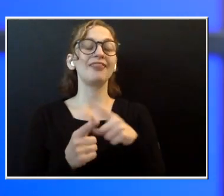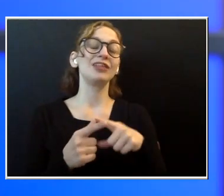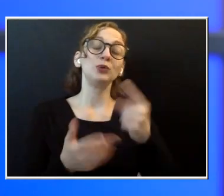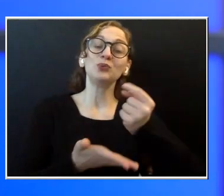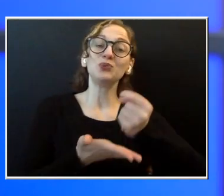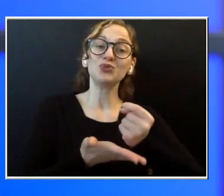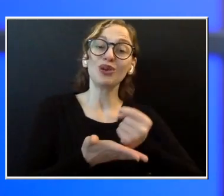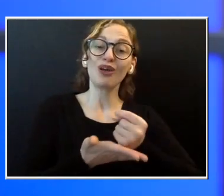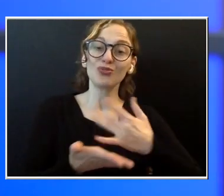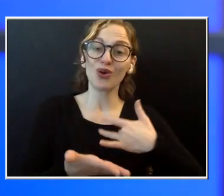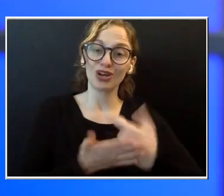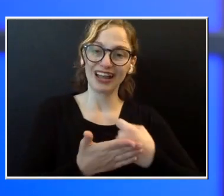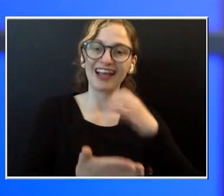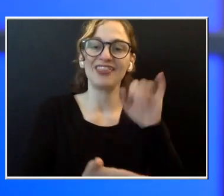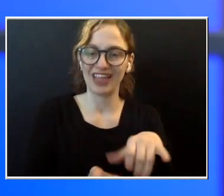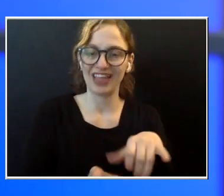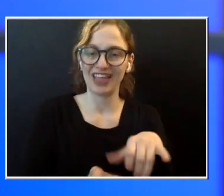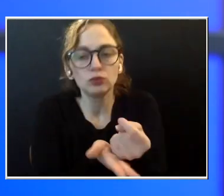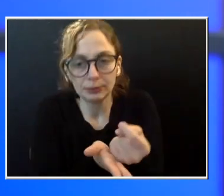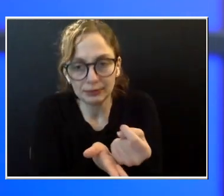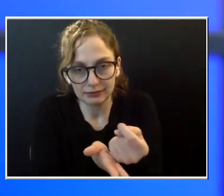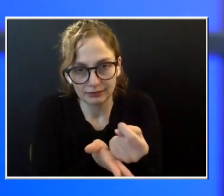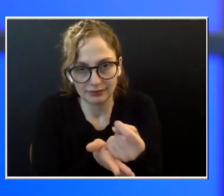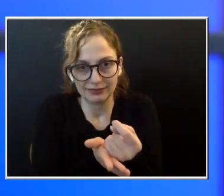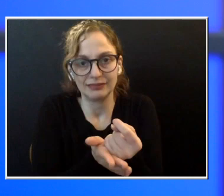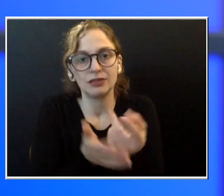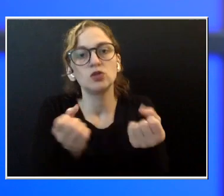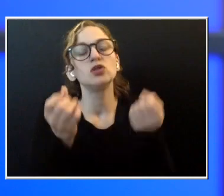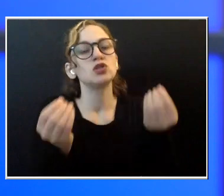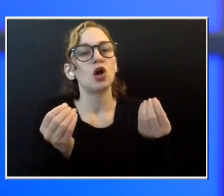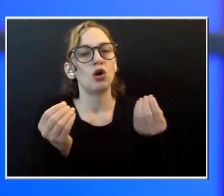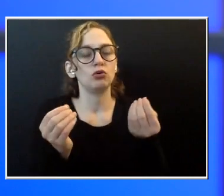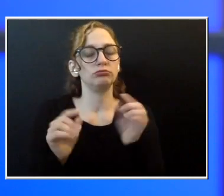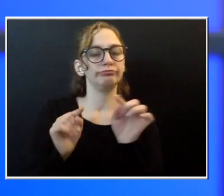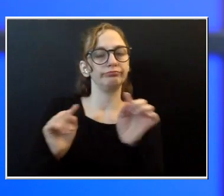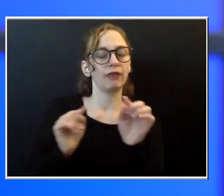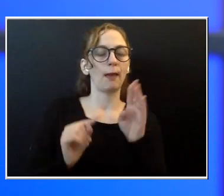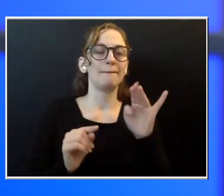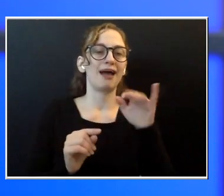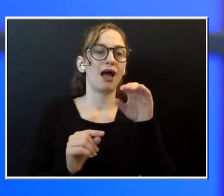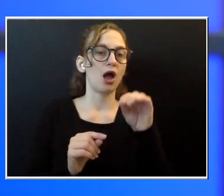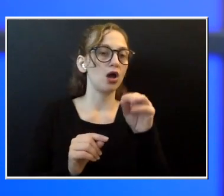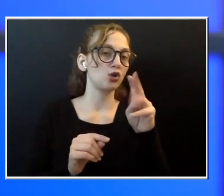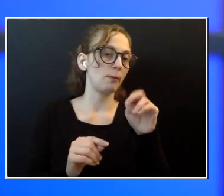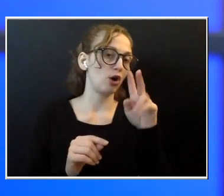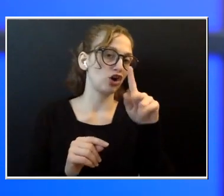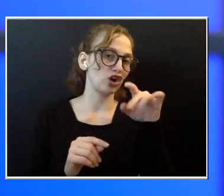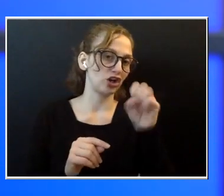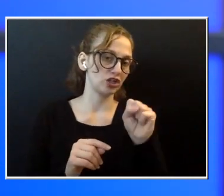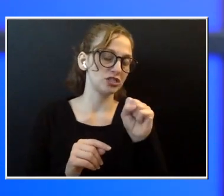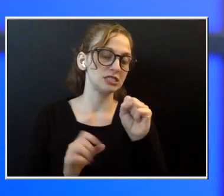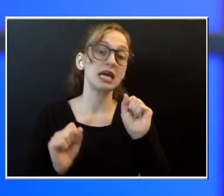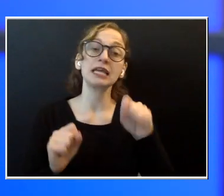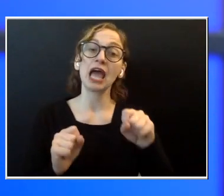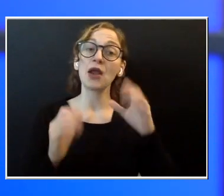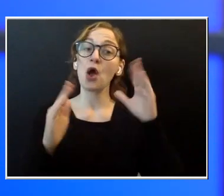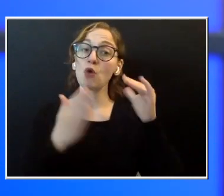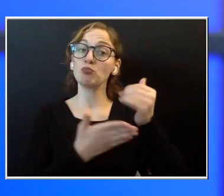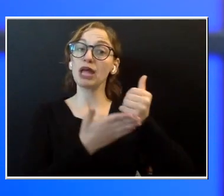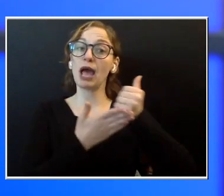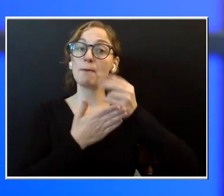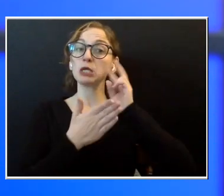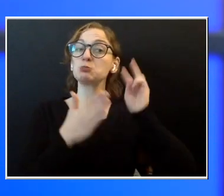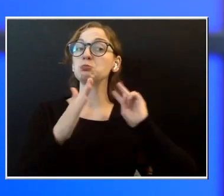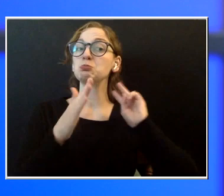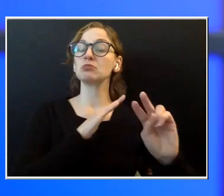its treatment. So when we look at these biomarkers, we can predict, hopefully with many more diseases, what